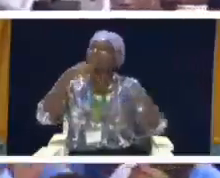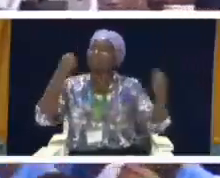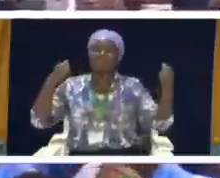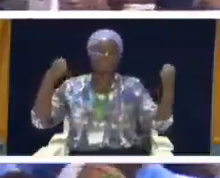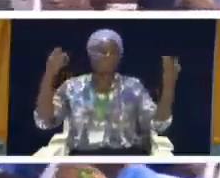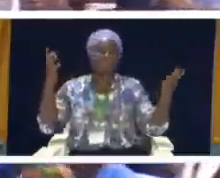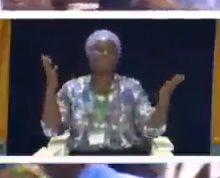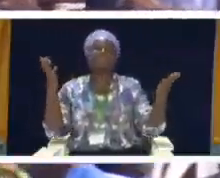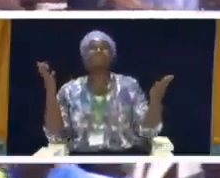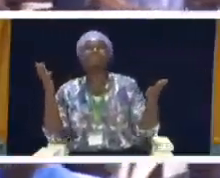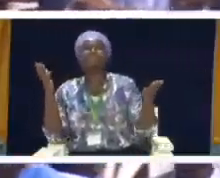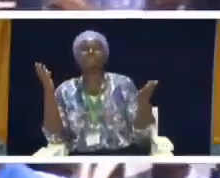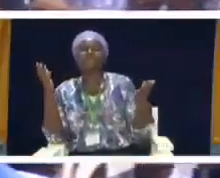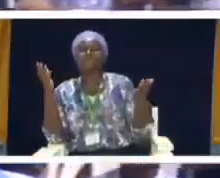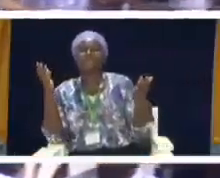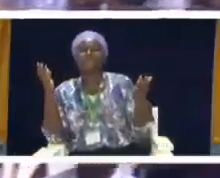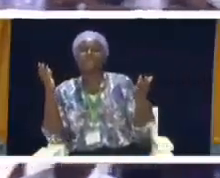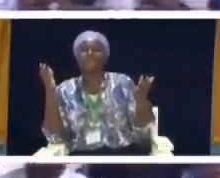Hallelujah.